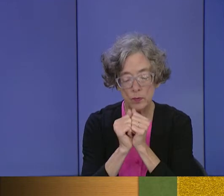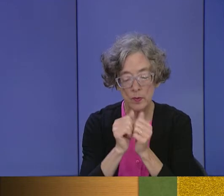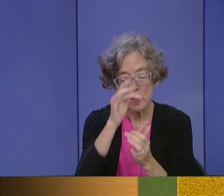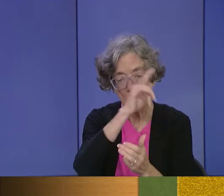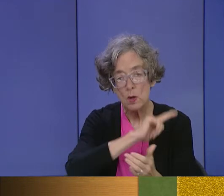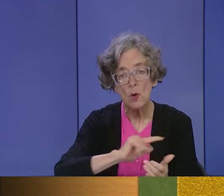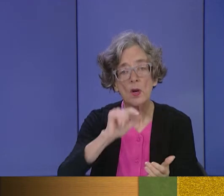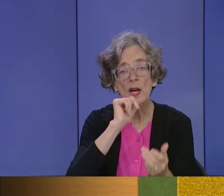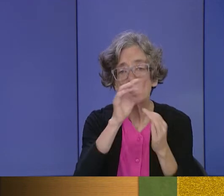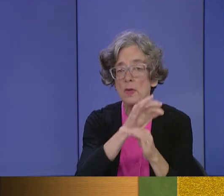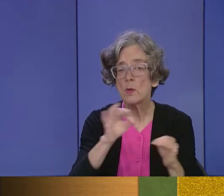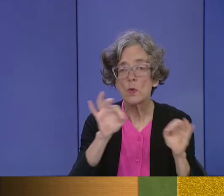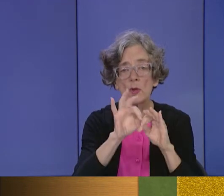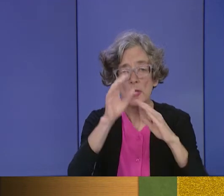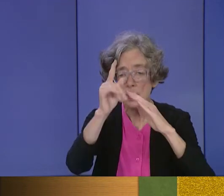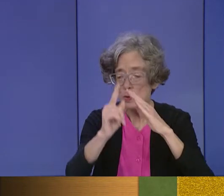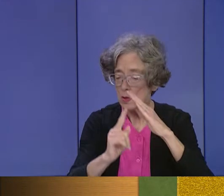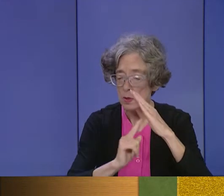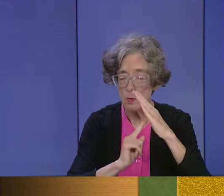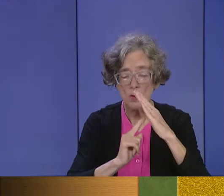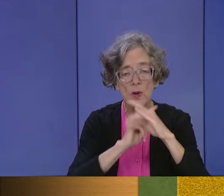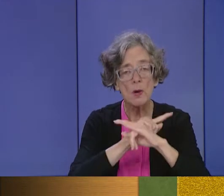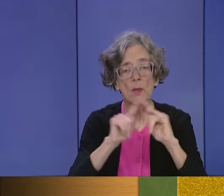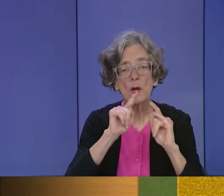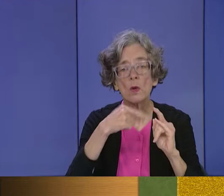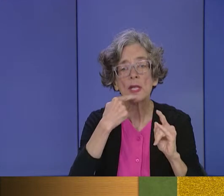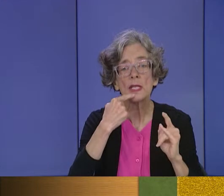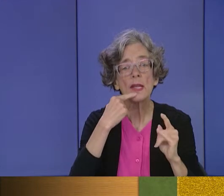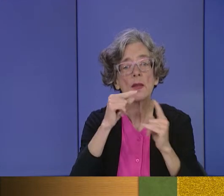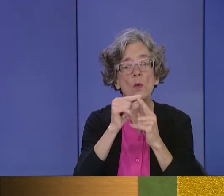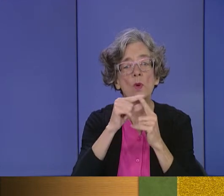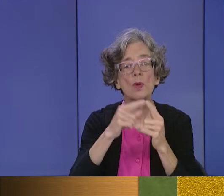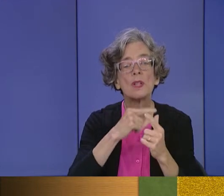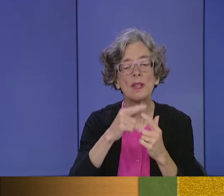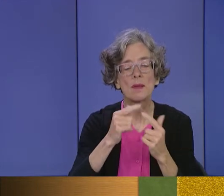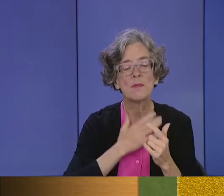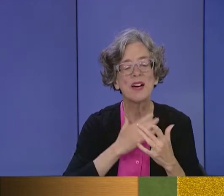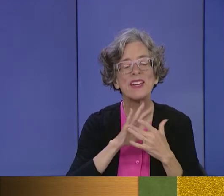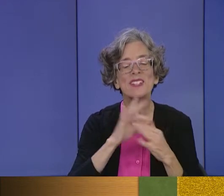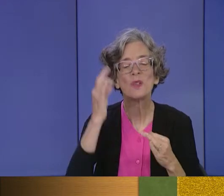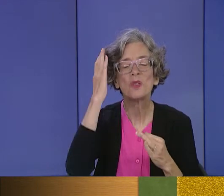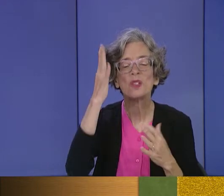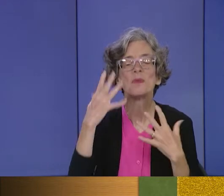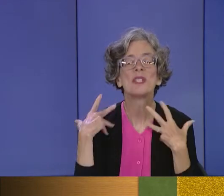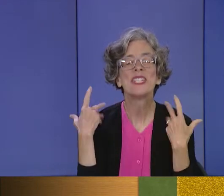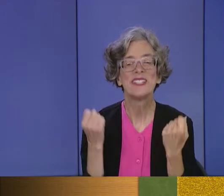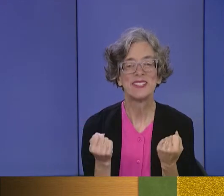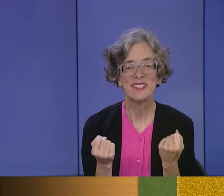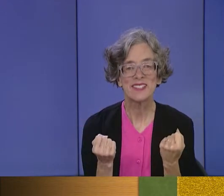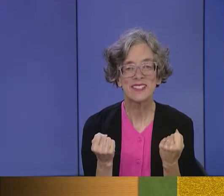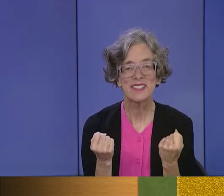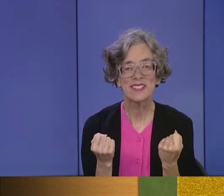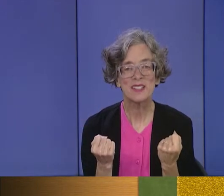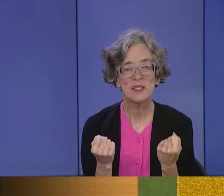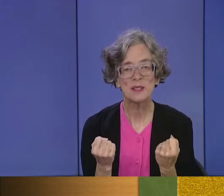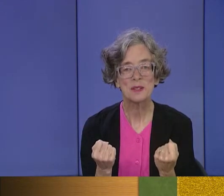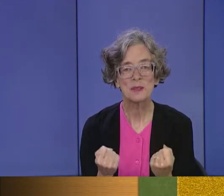not worthy that you should enter under my roof, but only say the word, and my soul shall be healed.